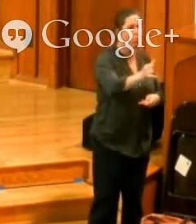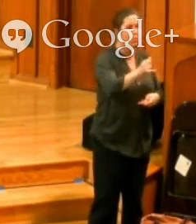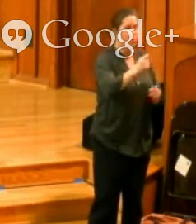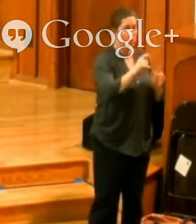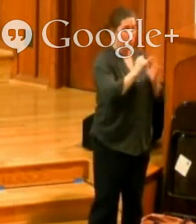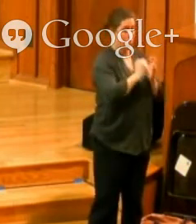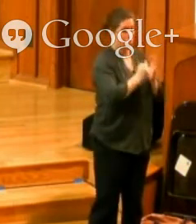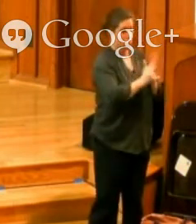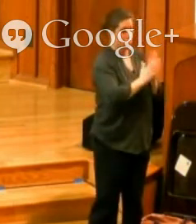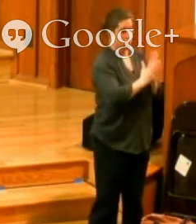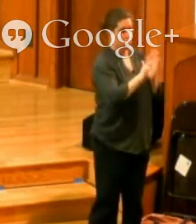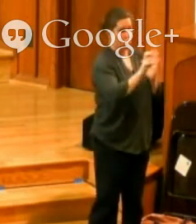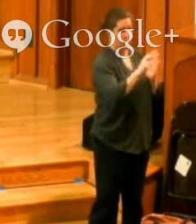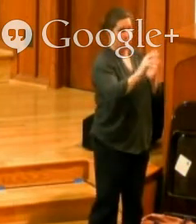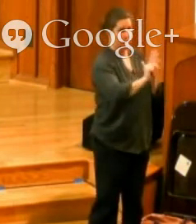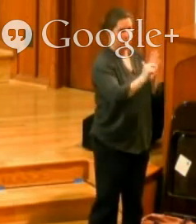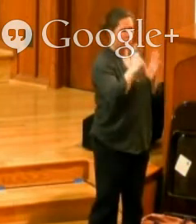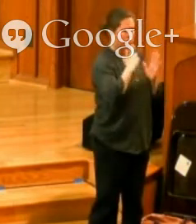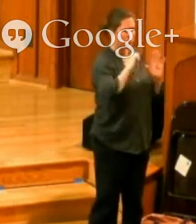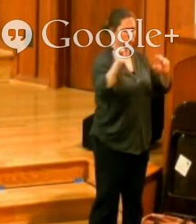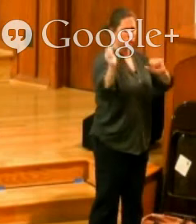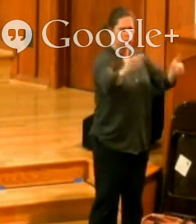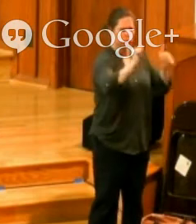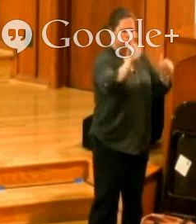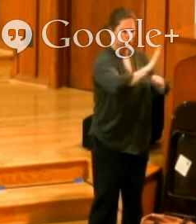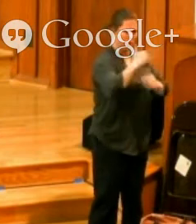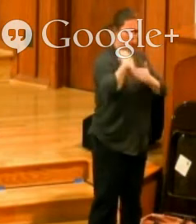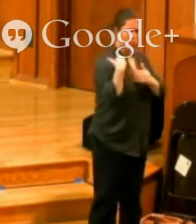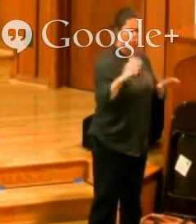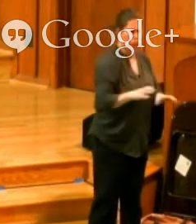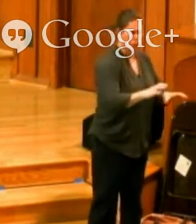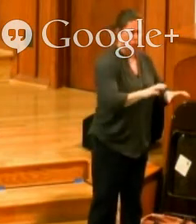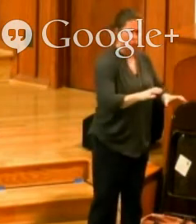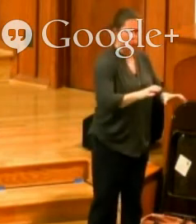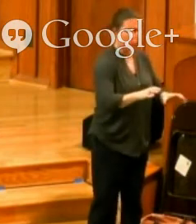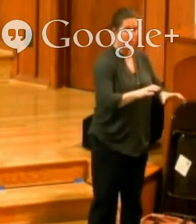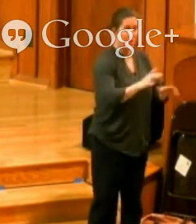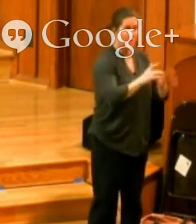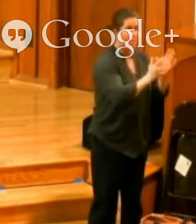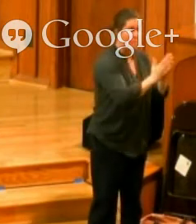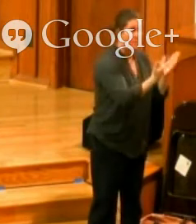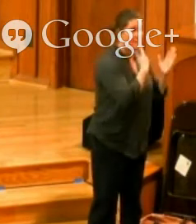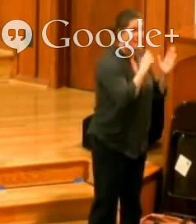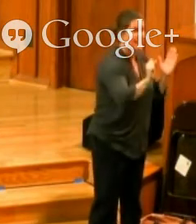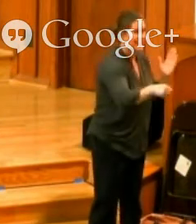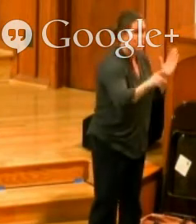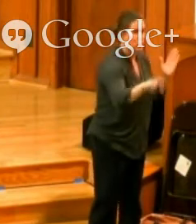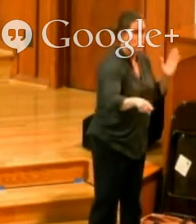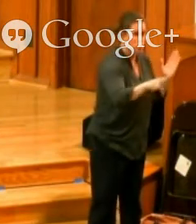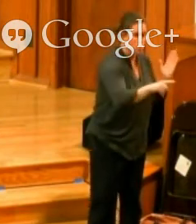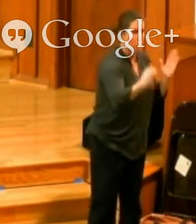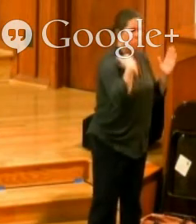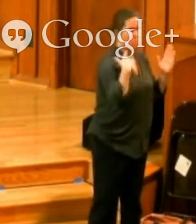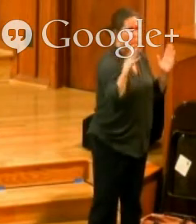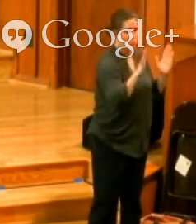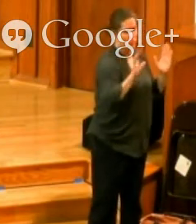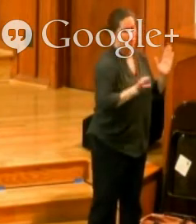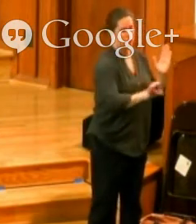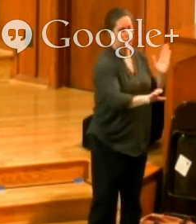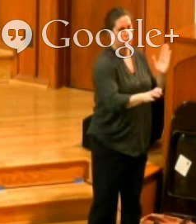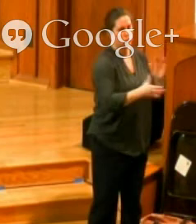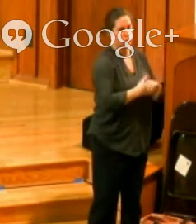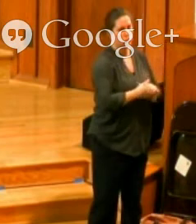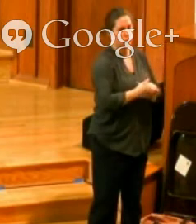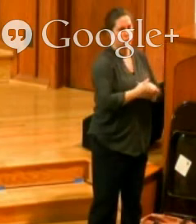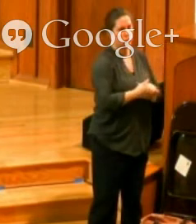responsible for your actions. The world says, oh, you're not responsible. It's not your fault. It's his fault. But the Bible says, yes, you are responsible for your actions. And what if